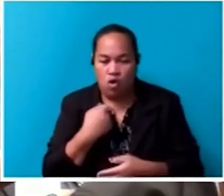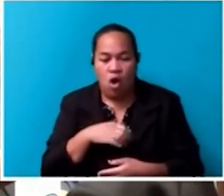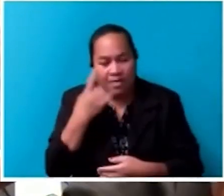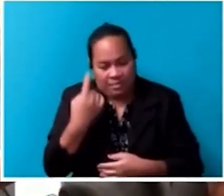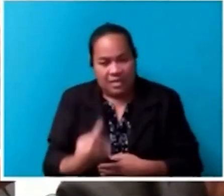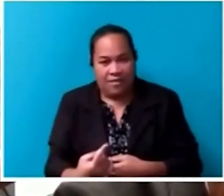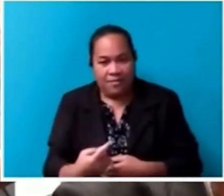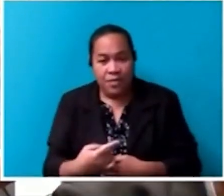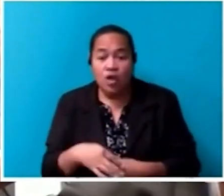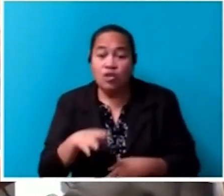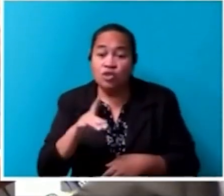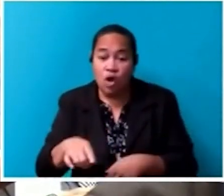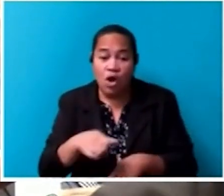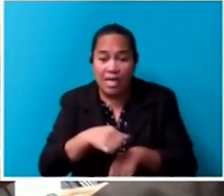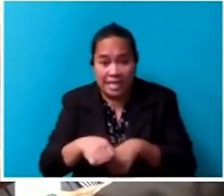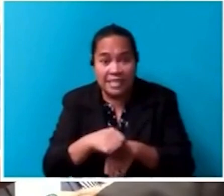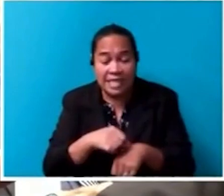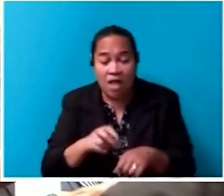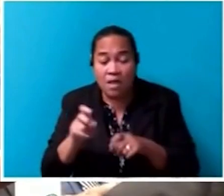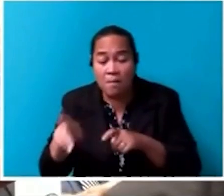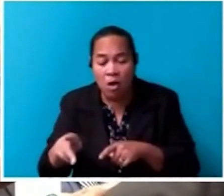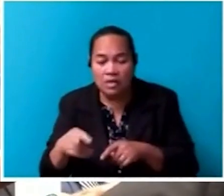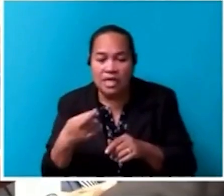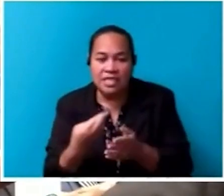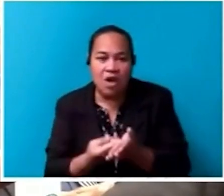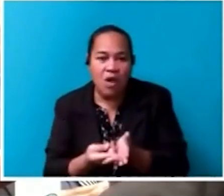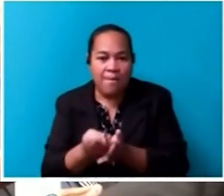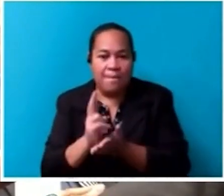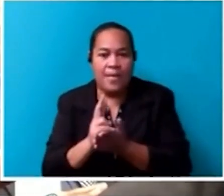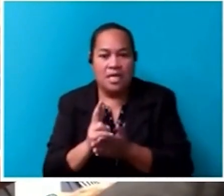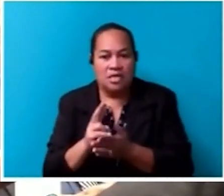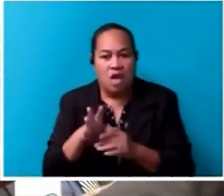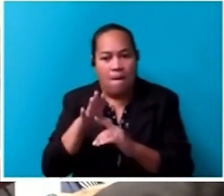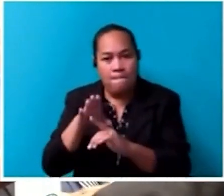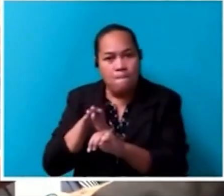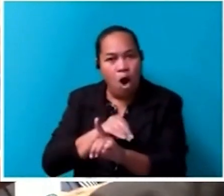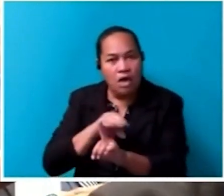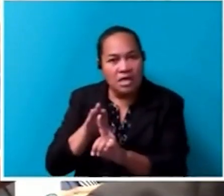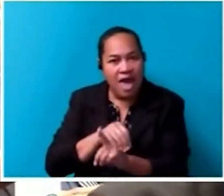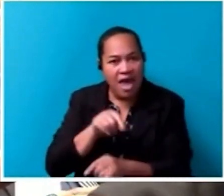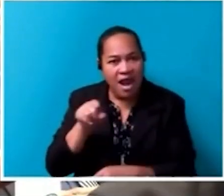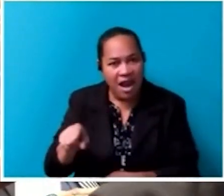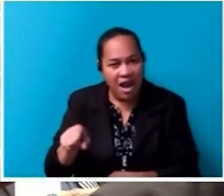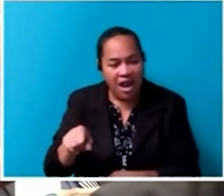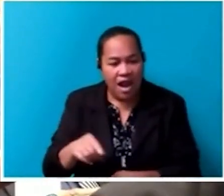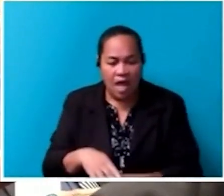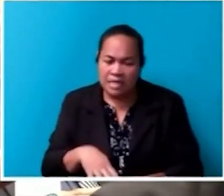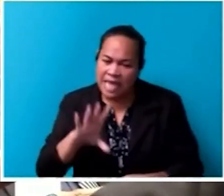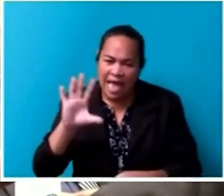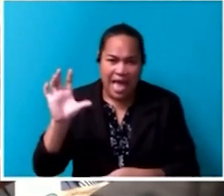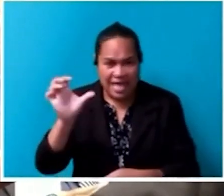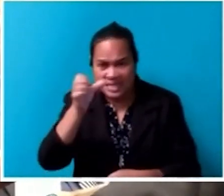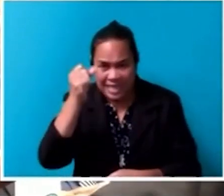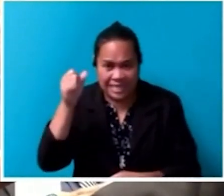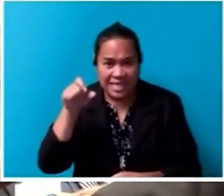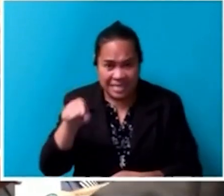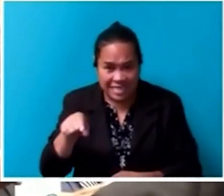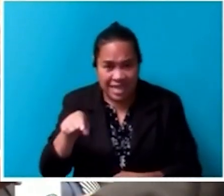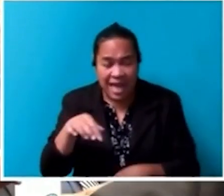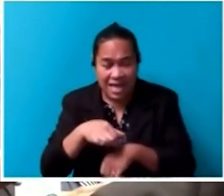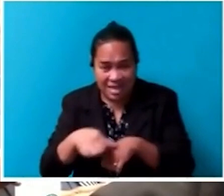on the Park is a rehabilitation model. Honourable Speaker, given the measurable success of the Easter on the Park